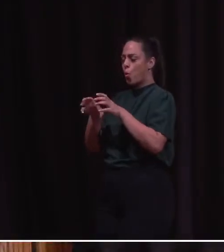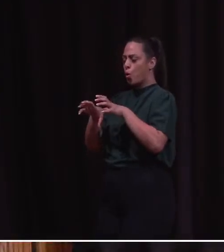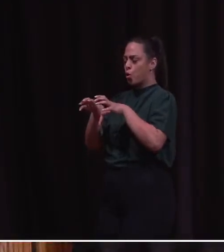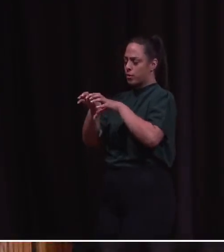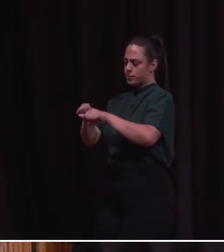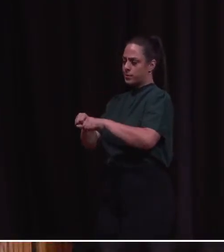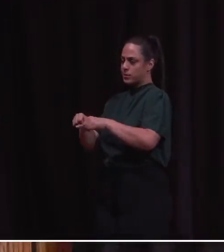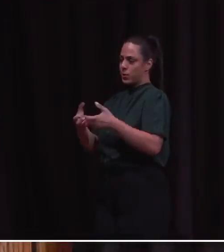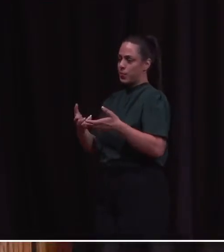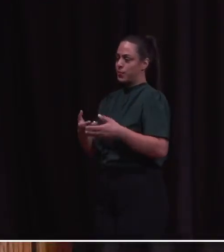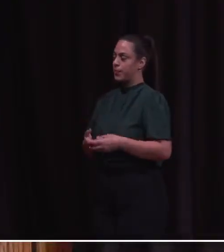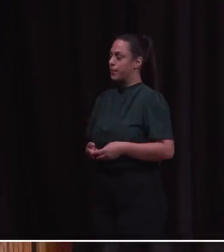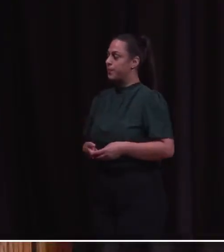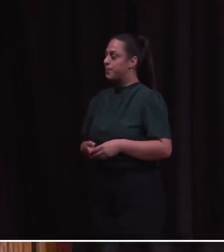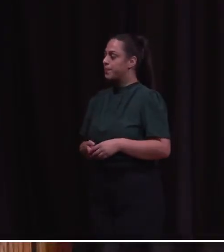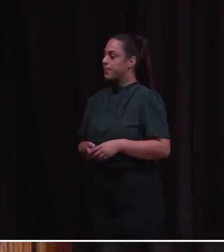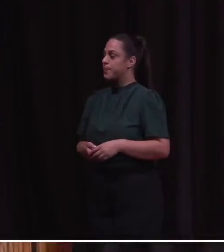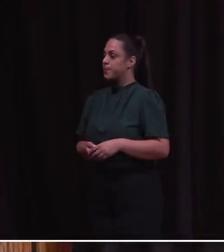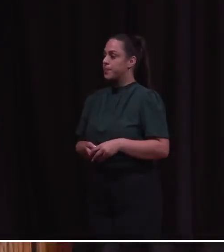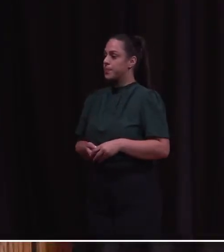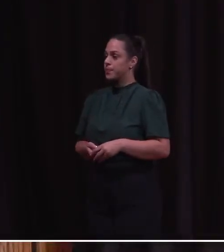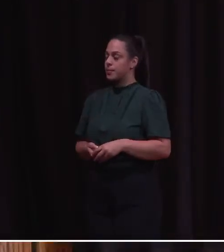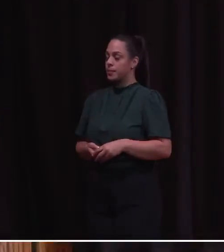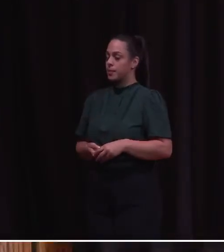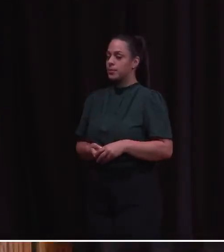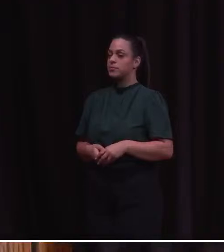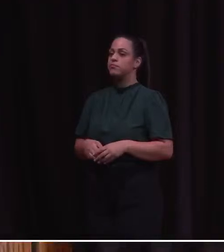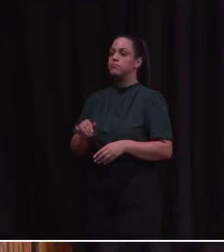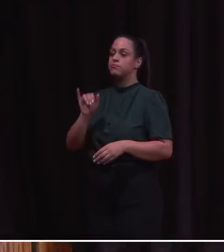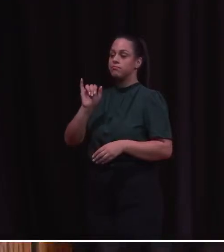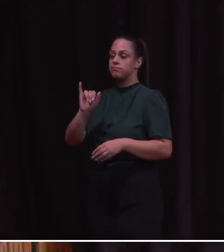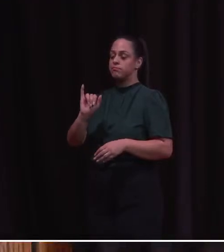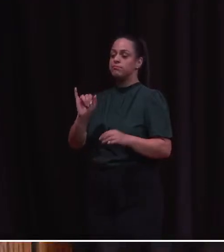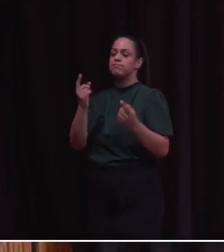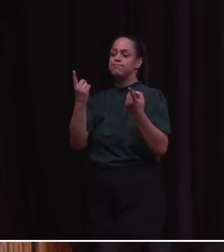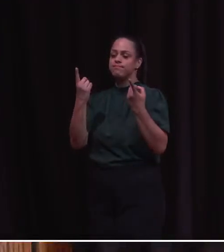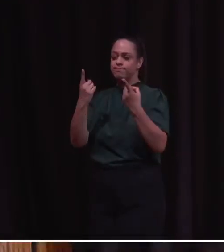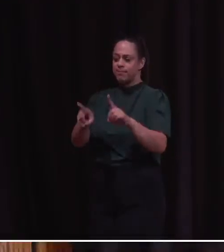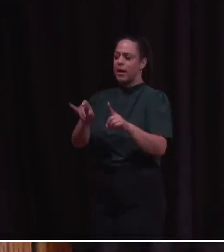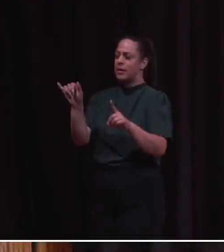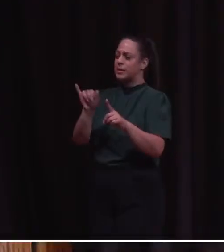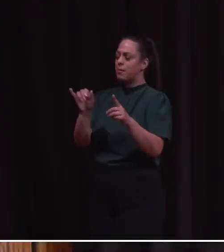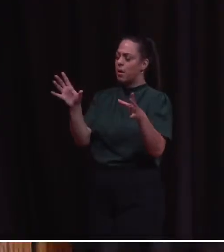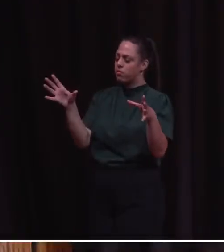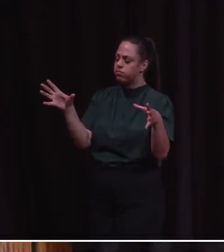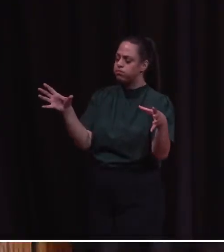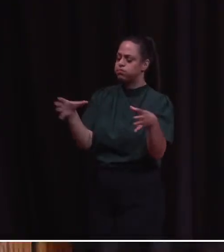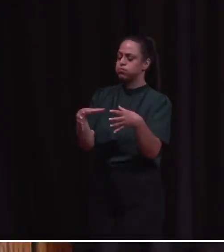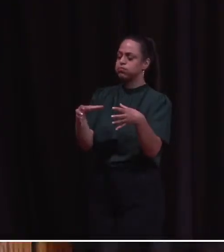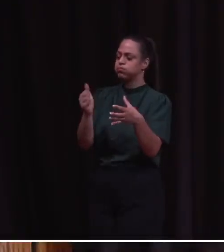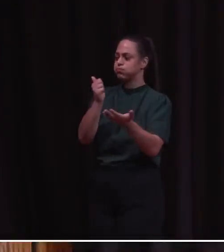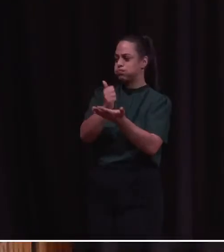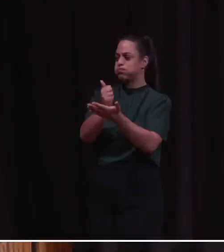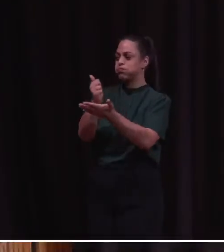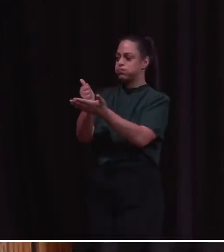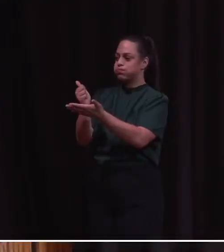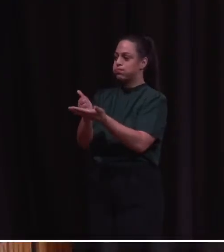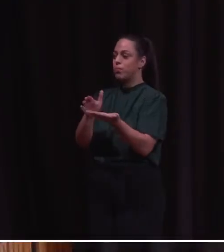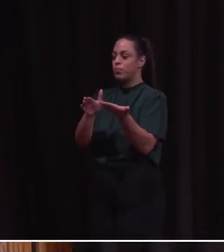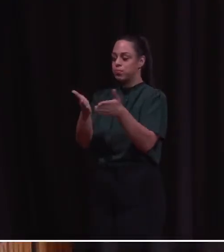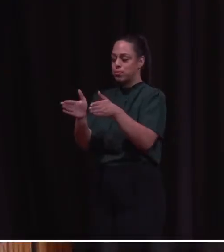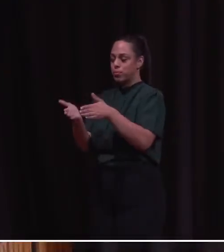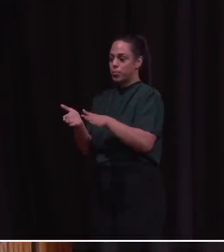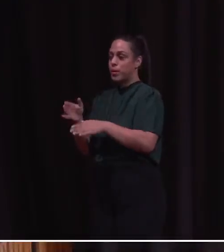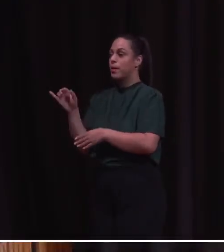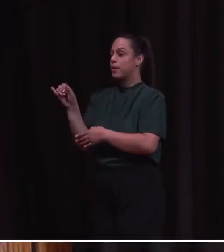emanating from genocides and land dispossession, an attendant global inequality under the hegemony of